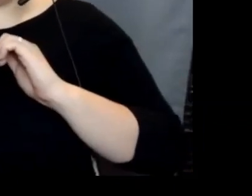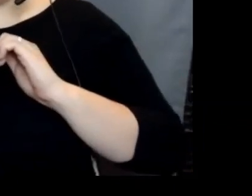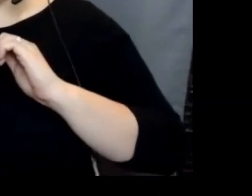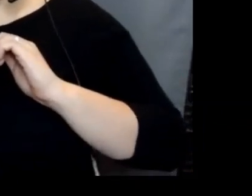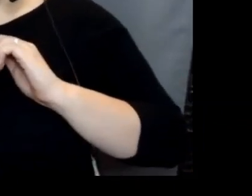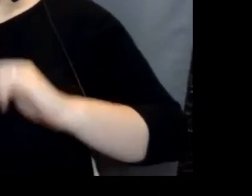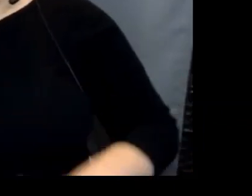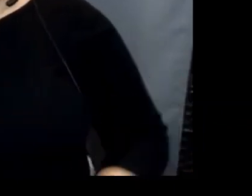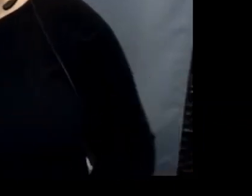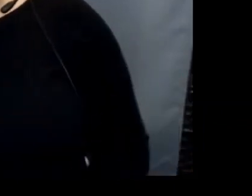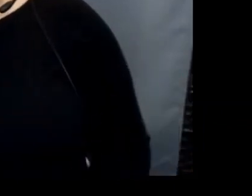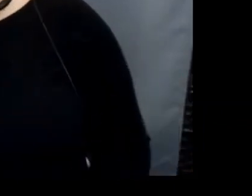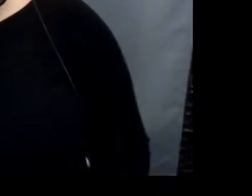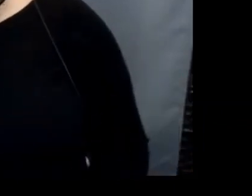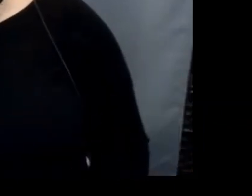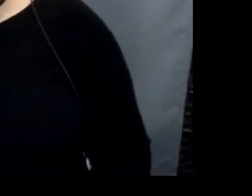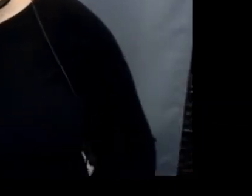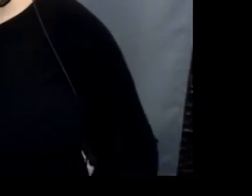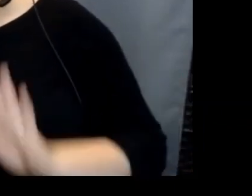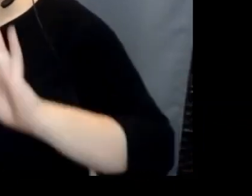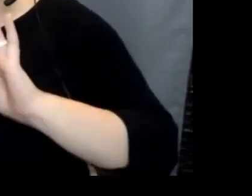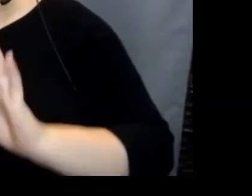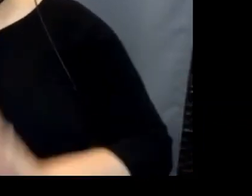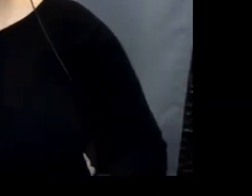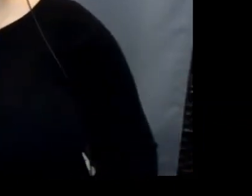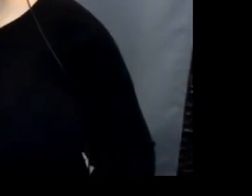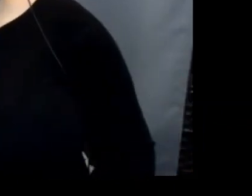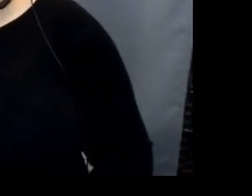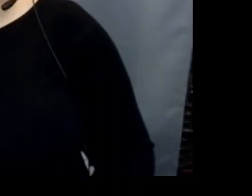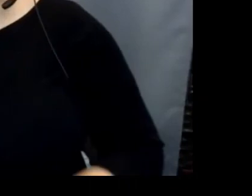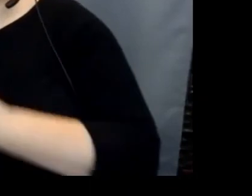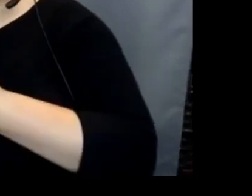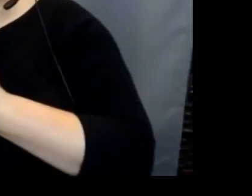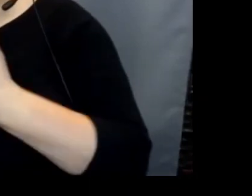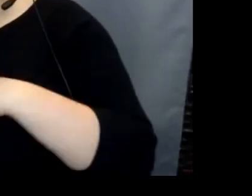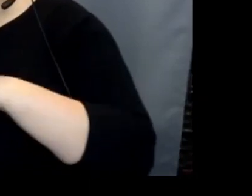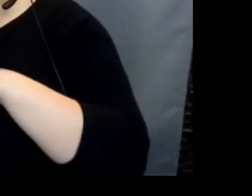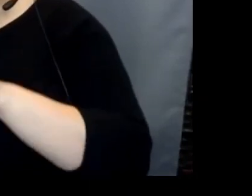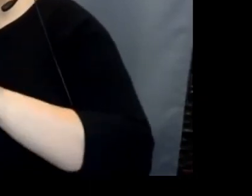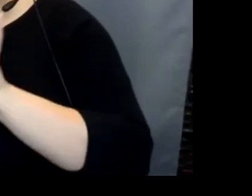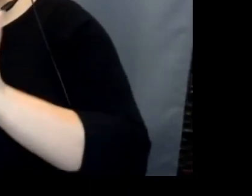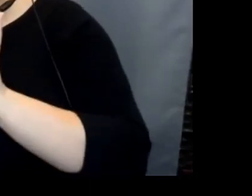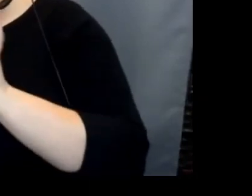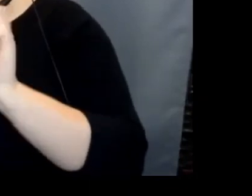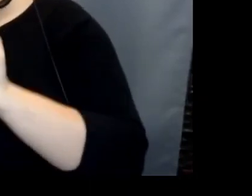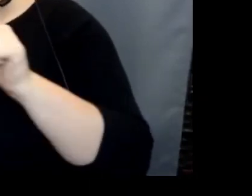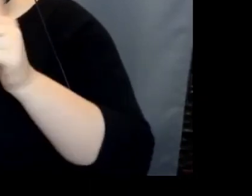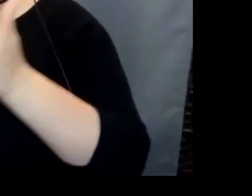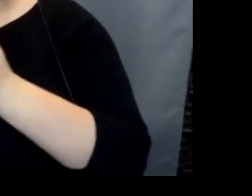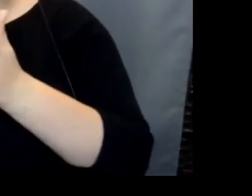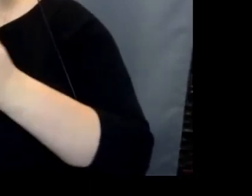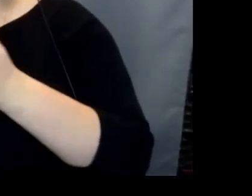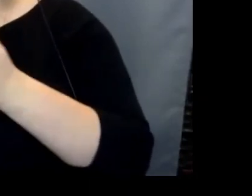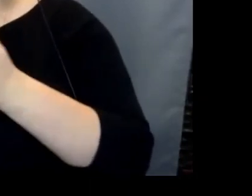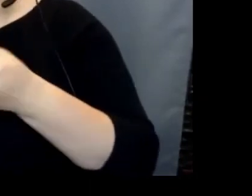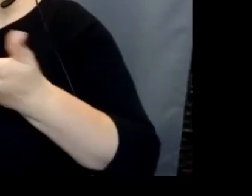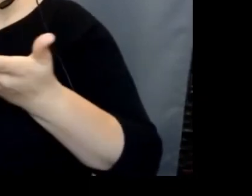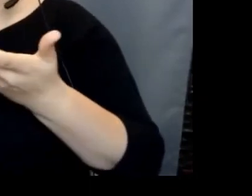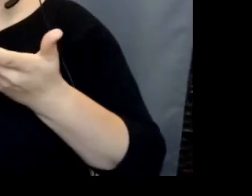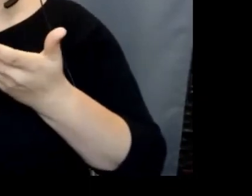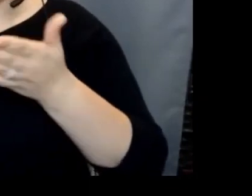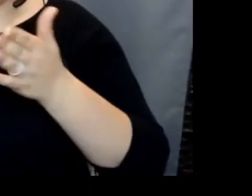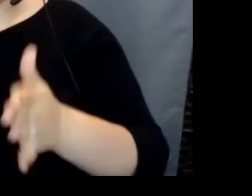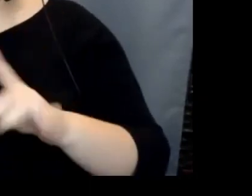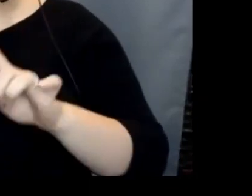Social Security representative payee that wants to establish an account under this new hierarchy, yet it's not